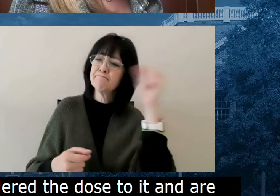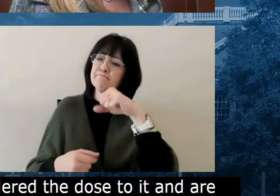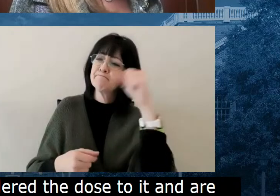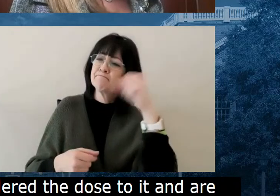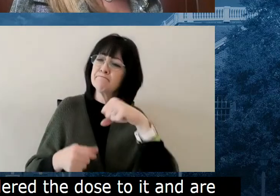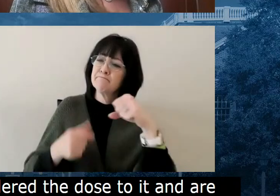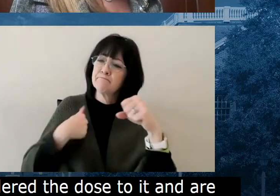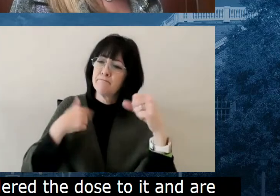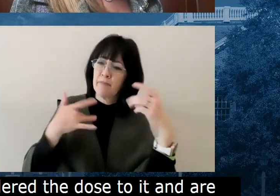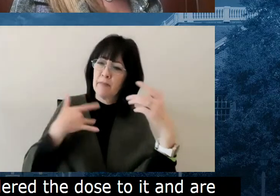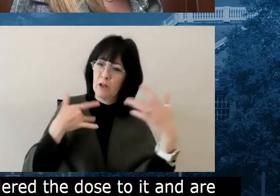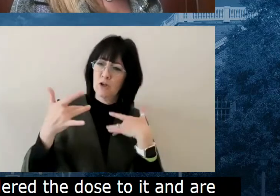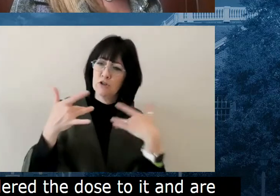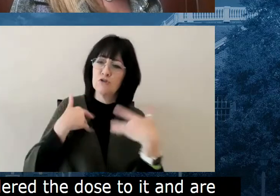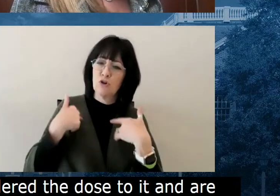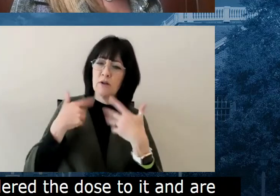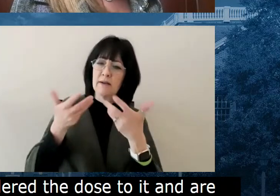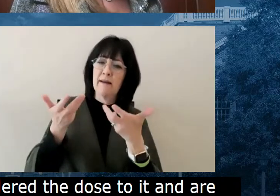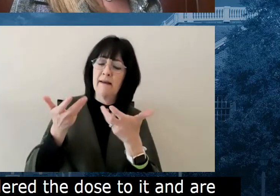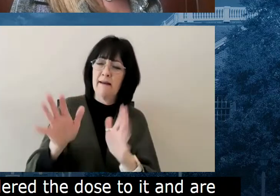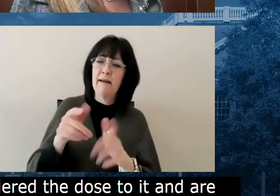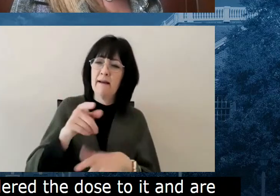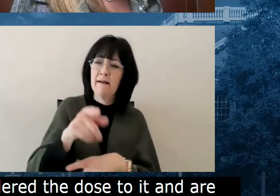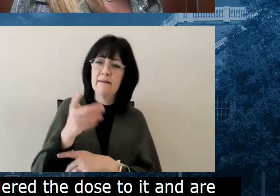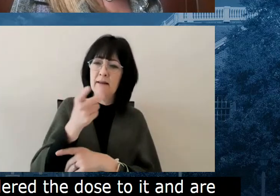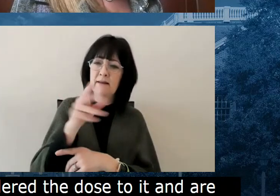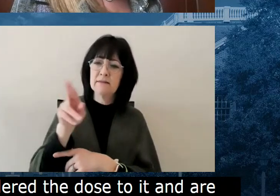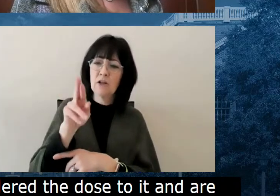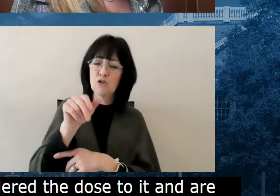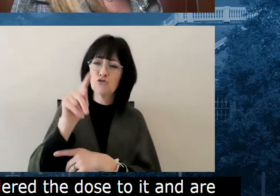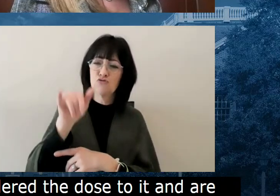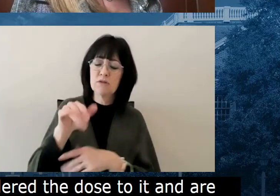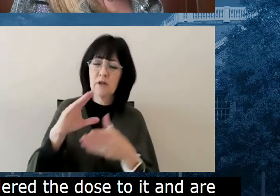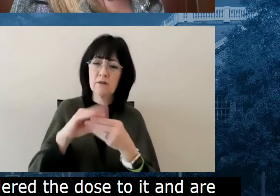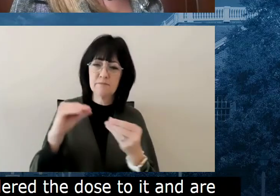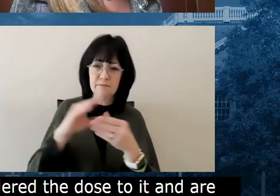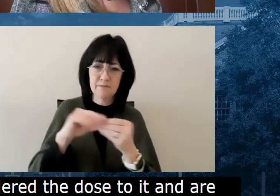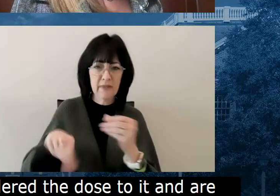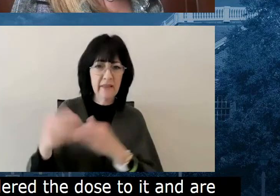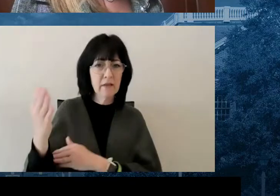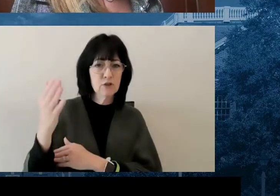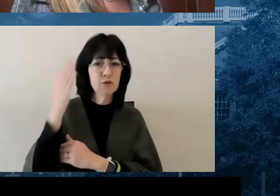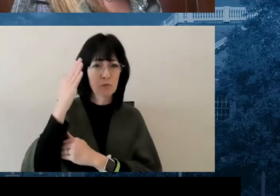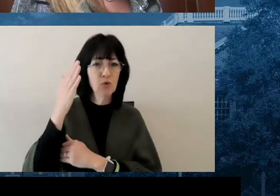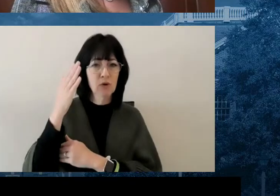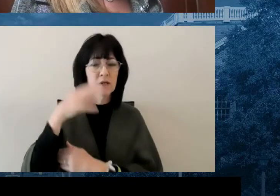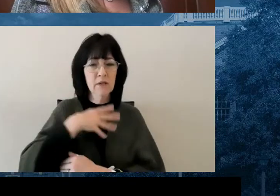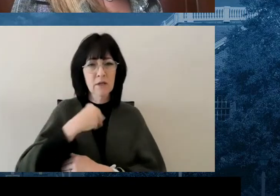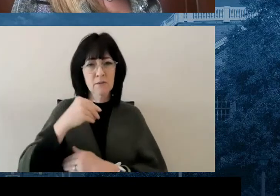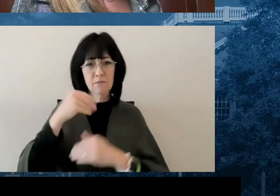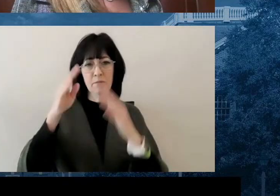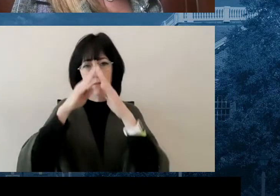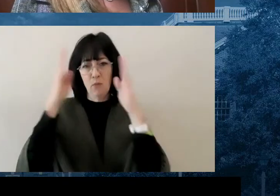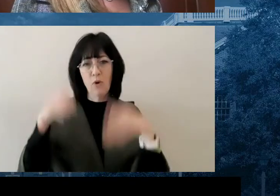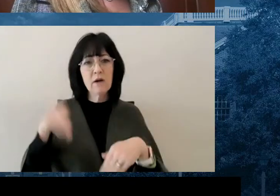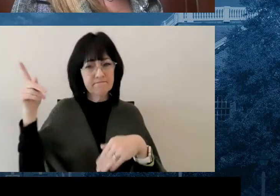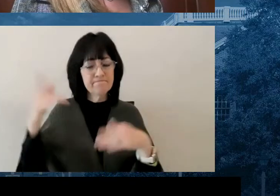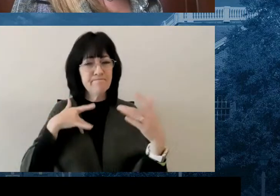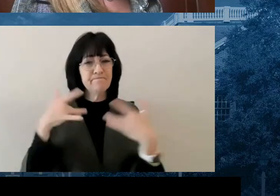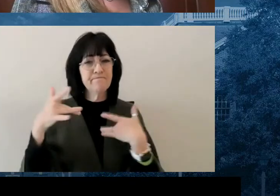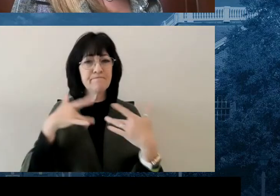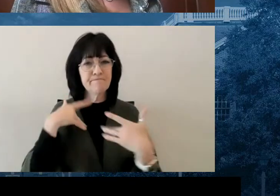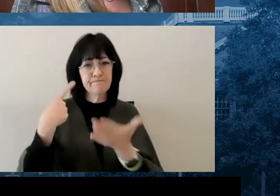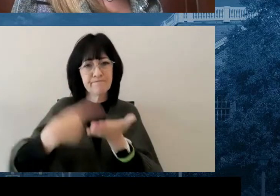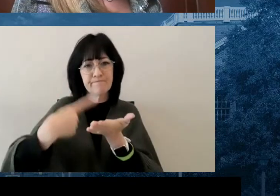of those subjects, Amy, were subjects for the White House call this morning. I believe it's the case that we have taken